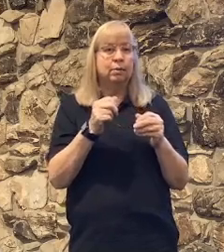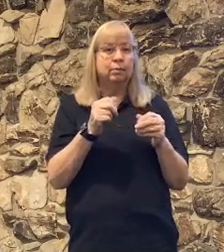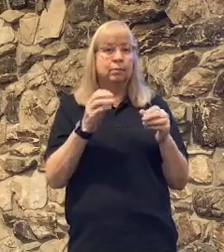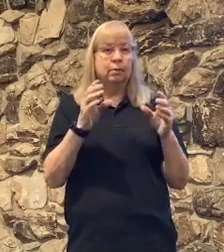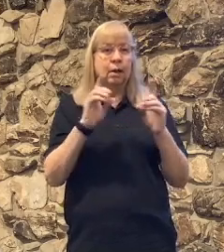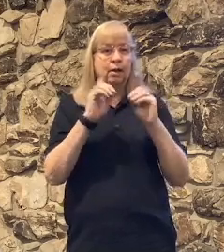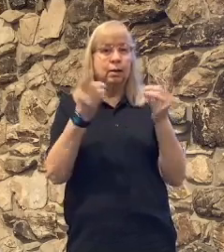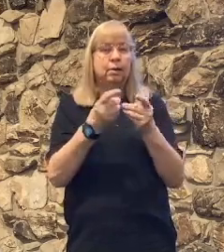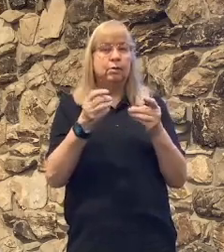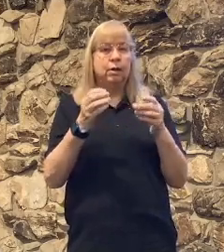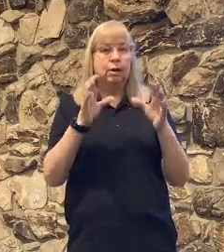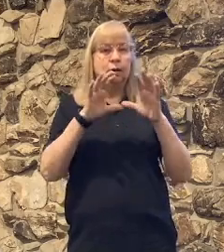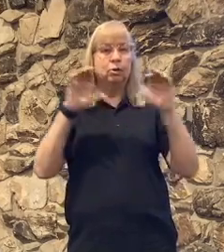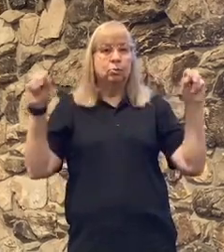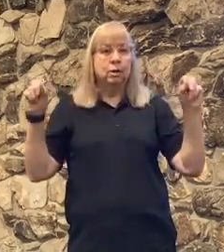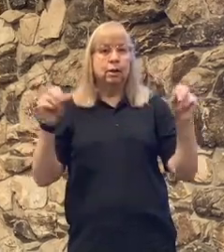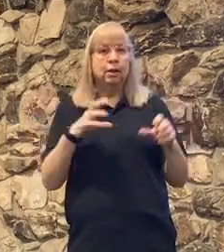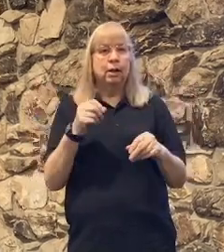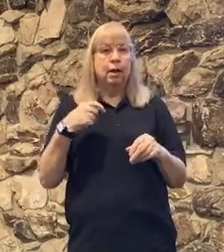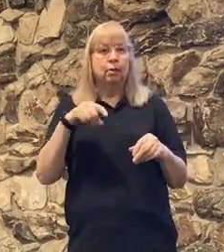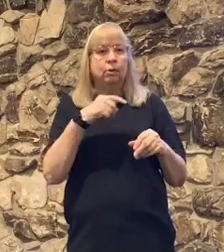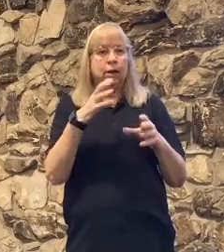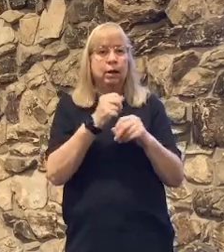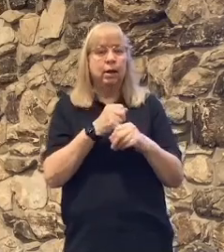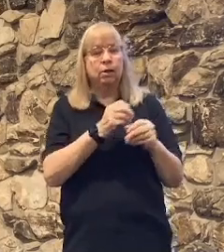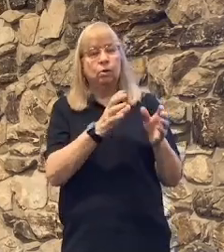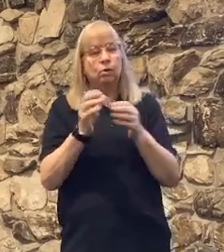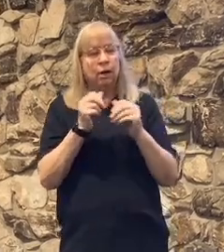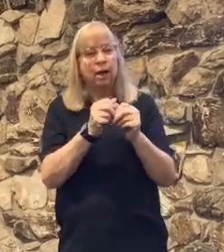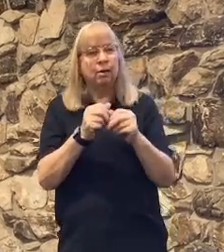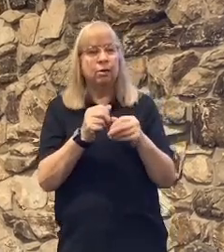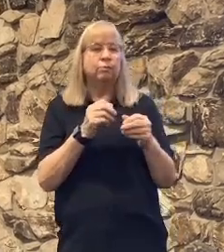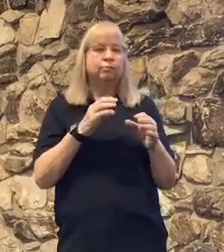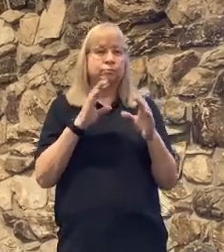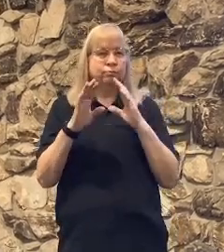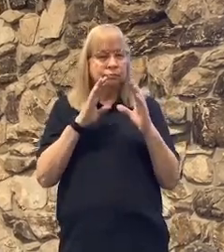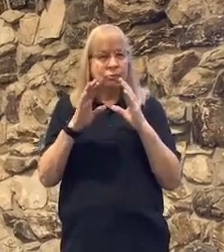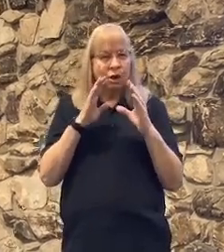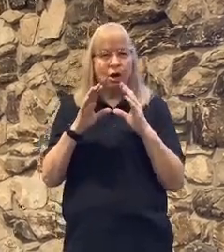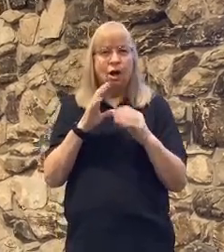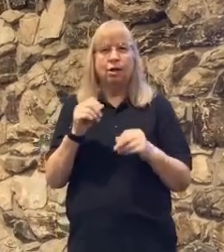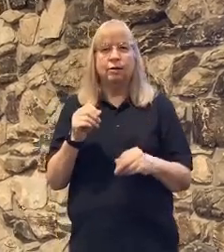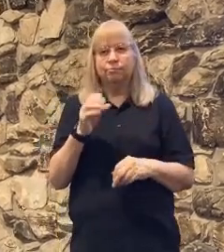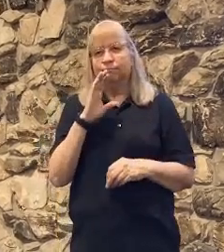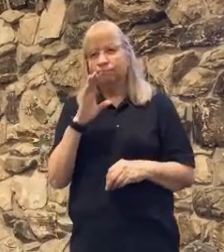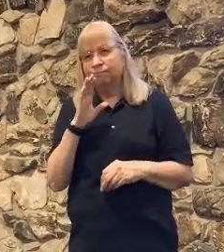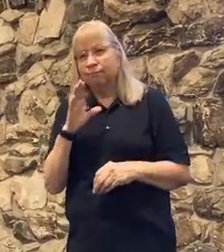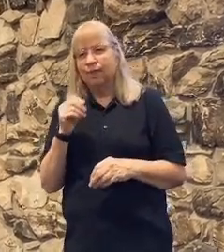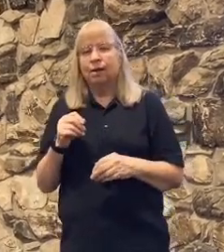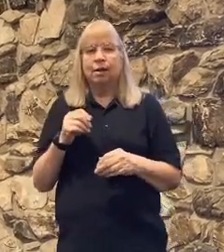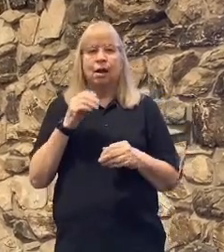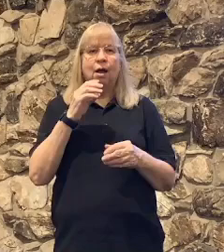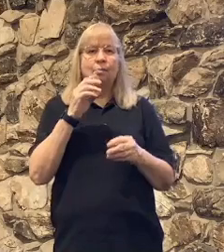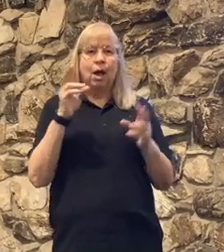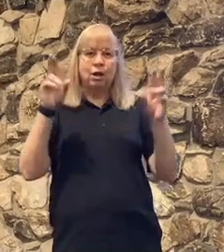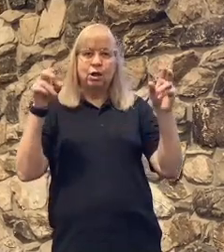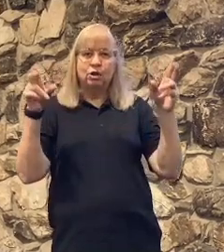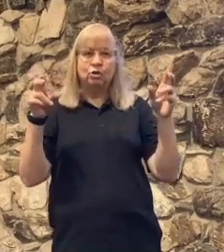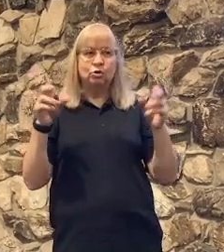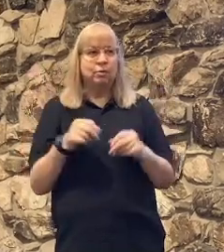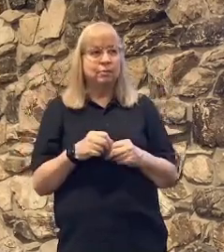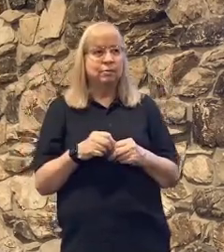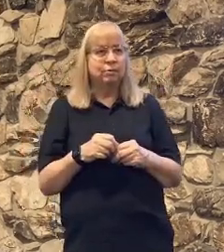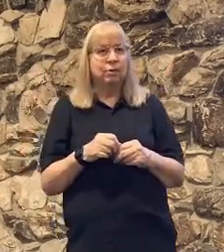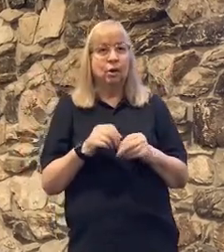superintendent and I kind of get together and we chat, and there's issues that he knows about. That's what we talk about. No issues.